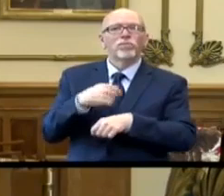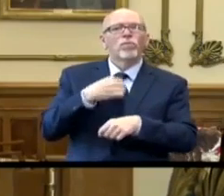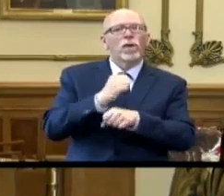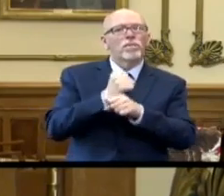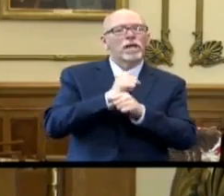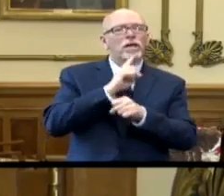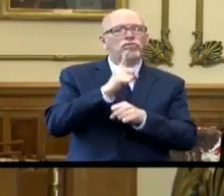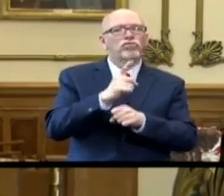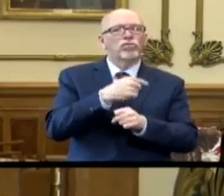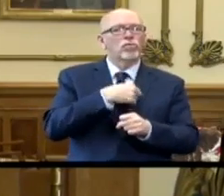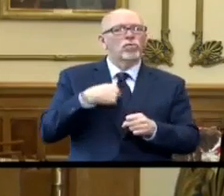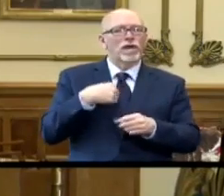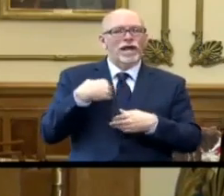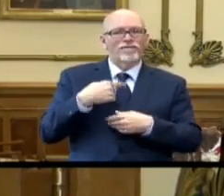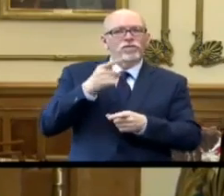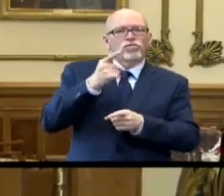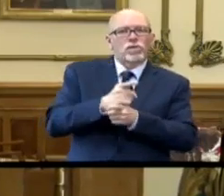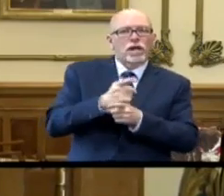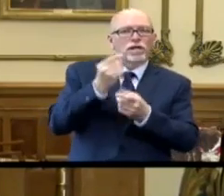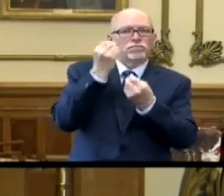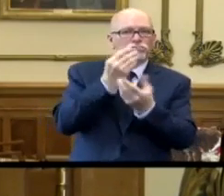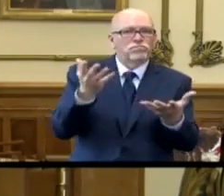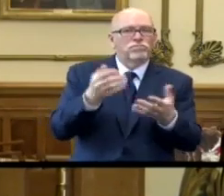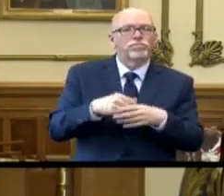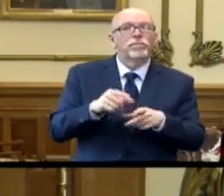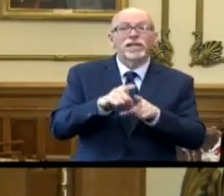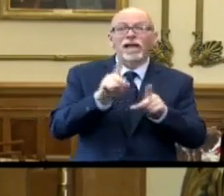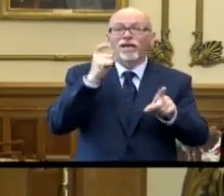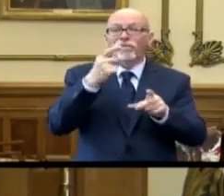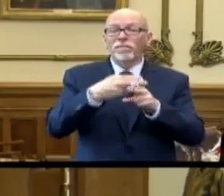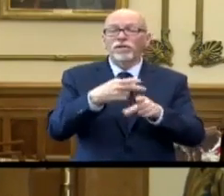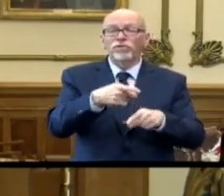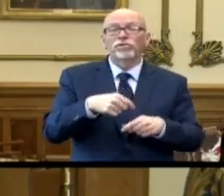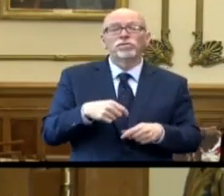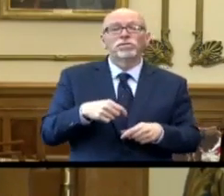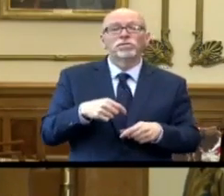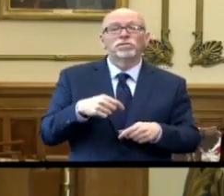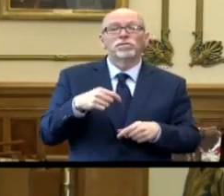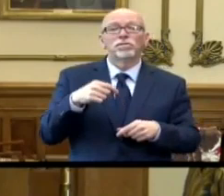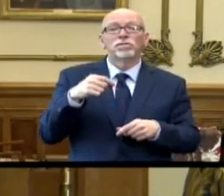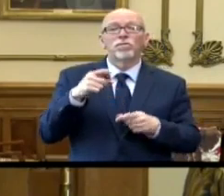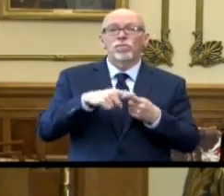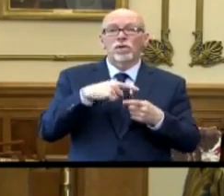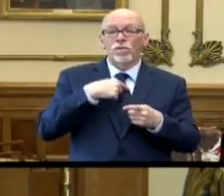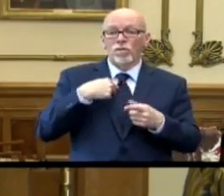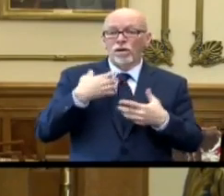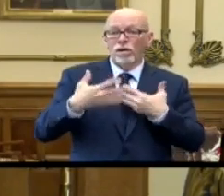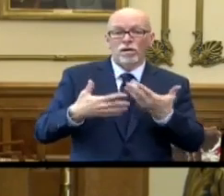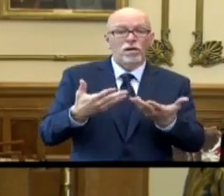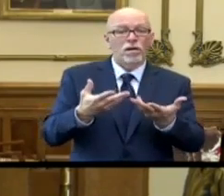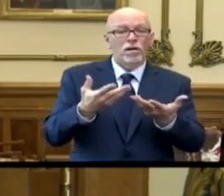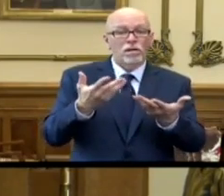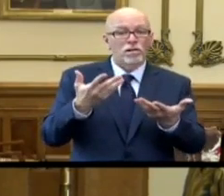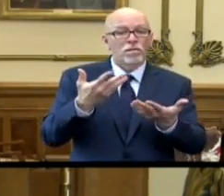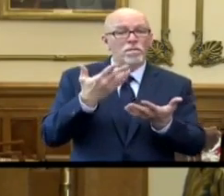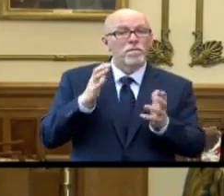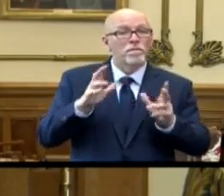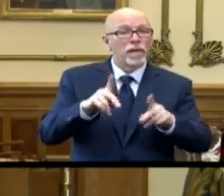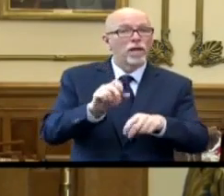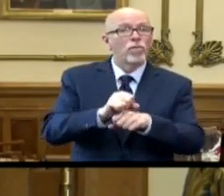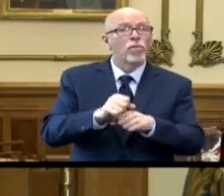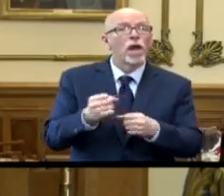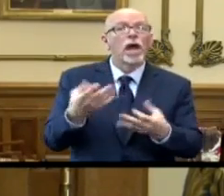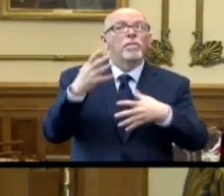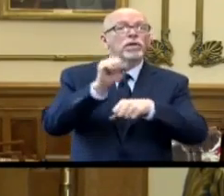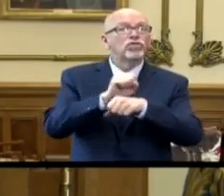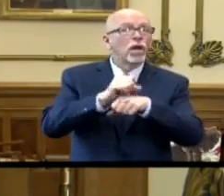sure that we get on the right foot on this. And as the governor mentioned, in terms of coming out of this, when it comes to the number of jobs